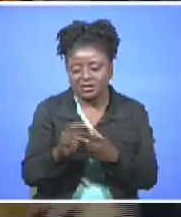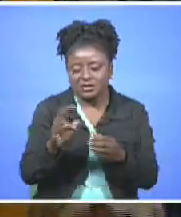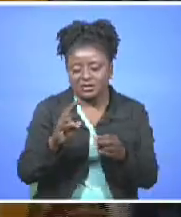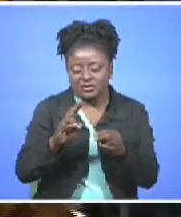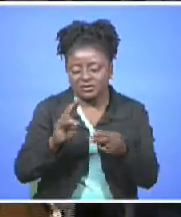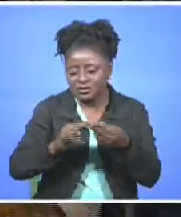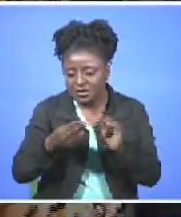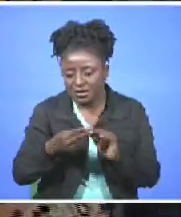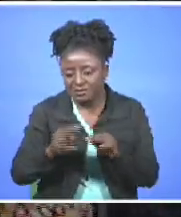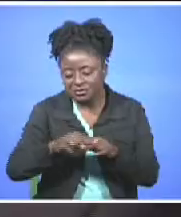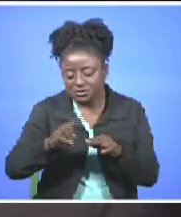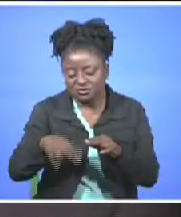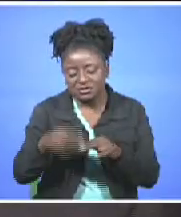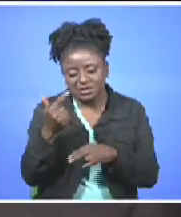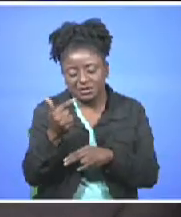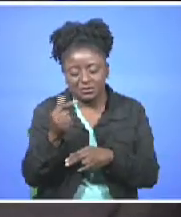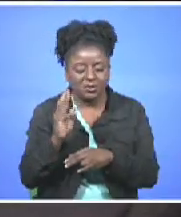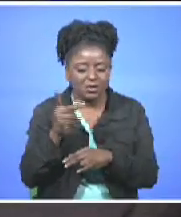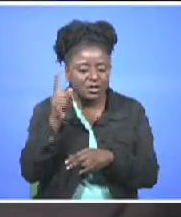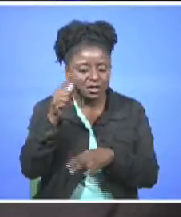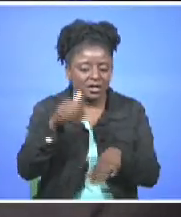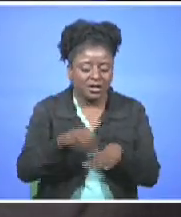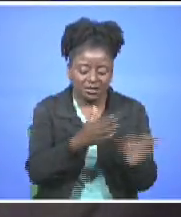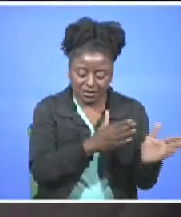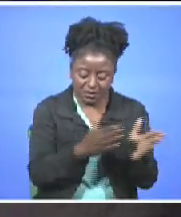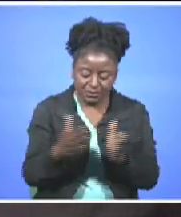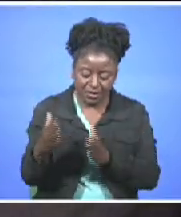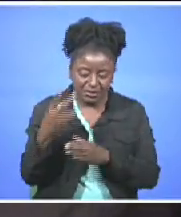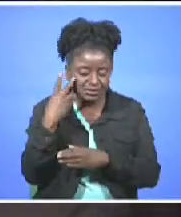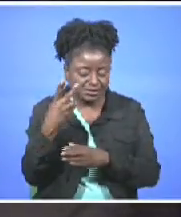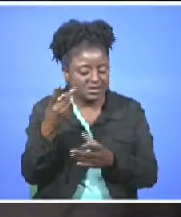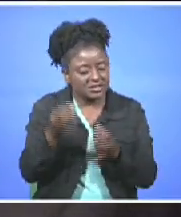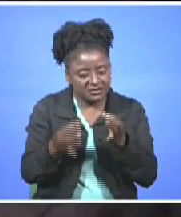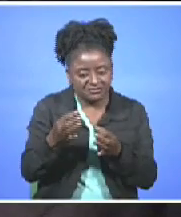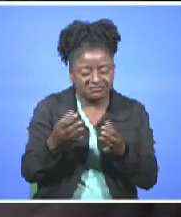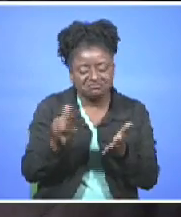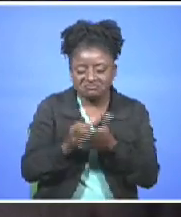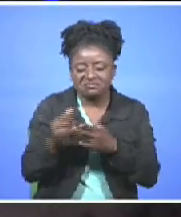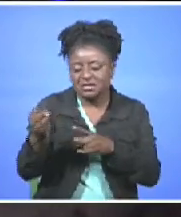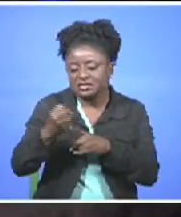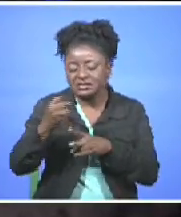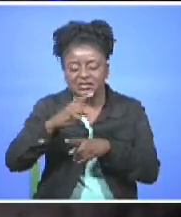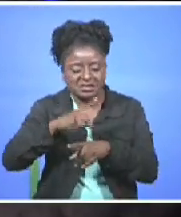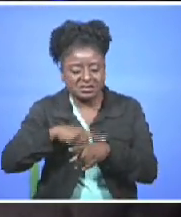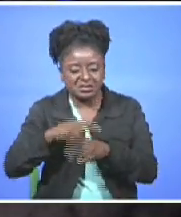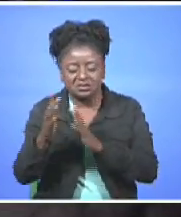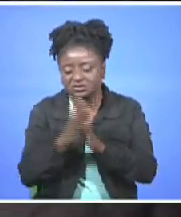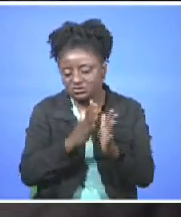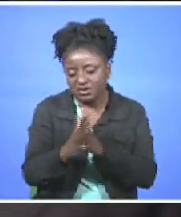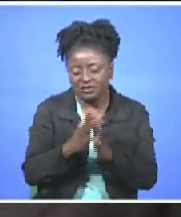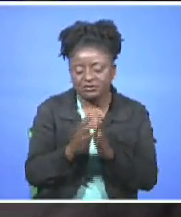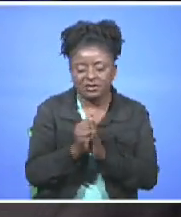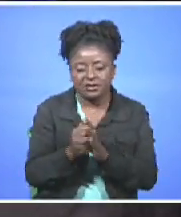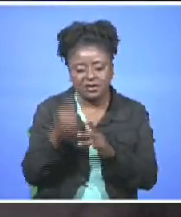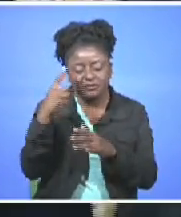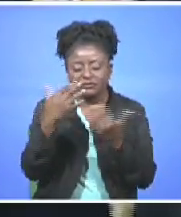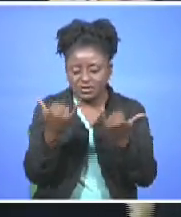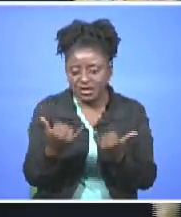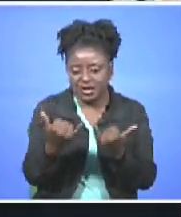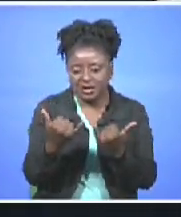we're looking at the trendings to see if it is a seasonal traffic. But for right now, in its